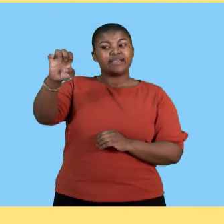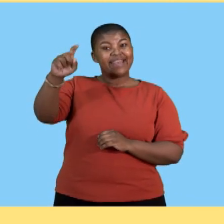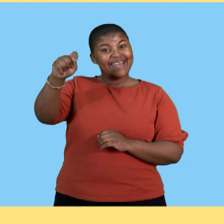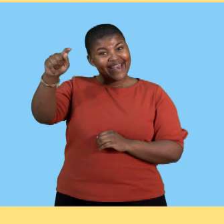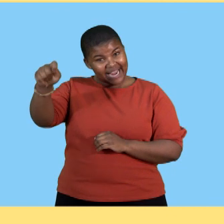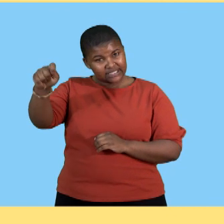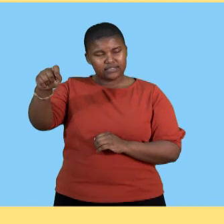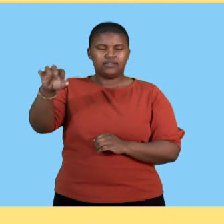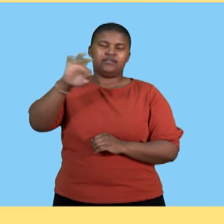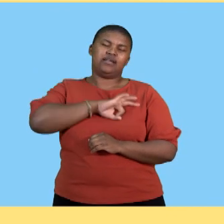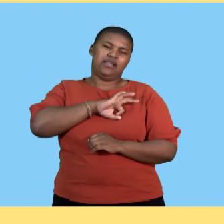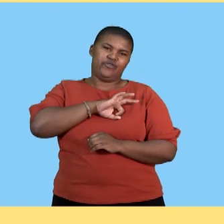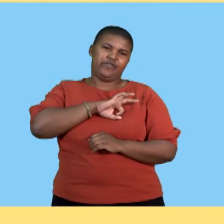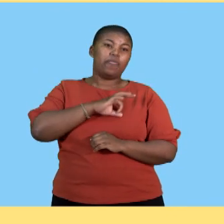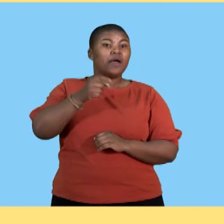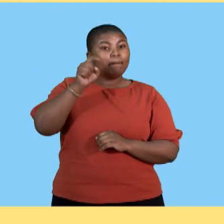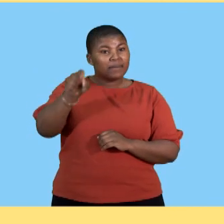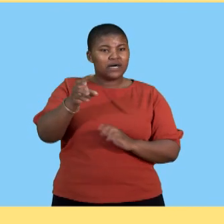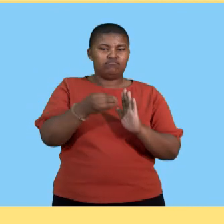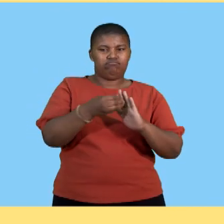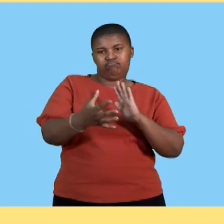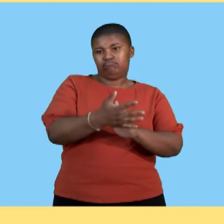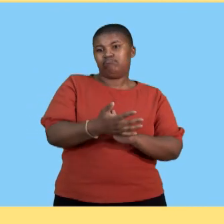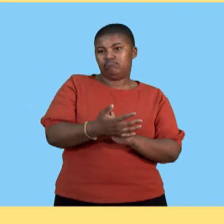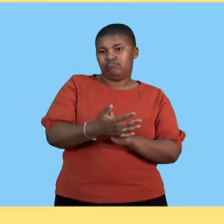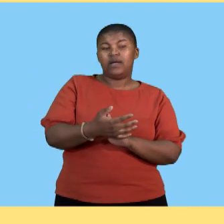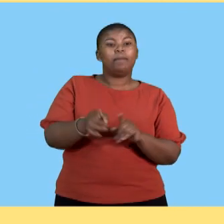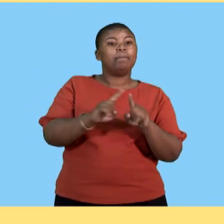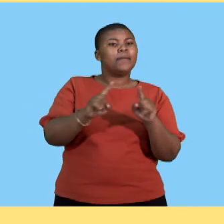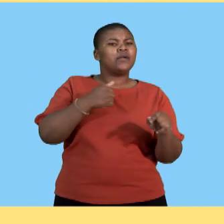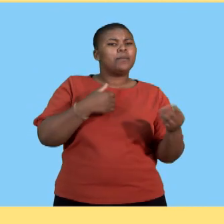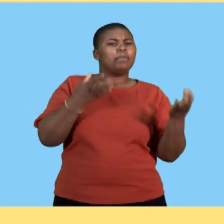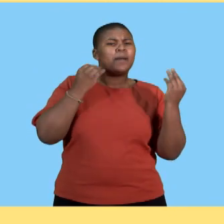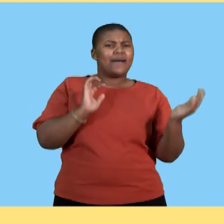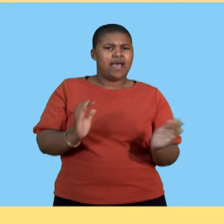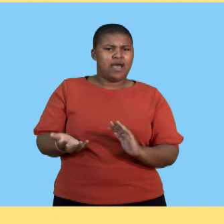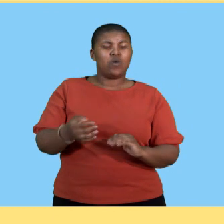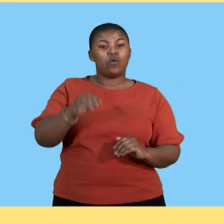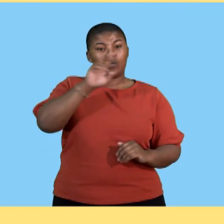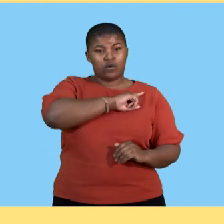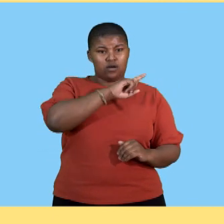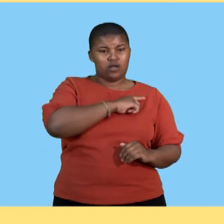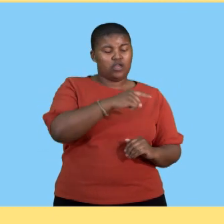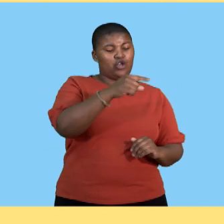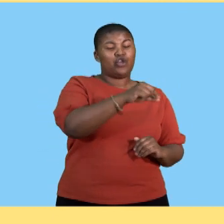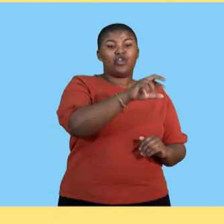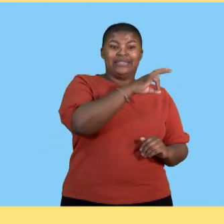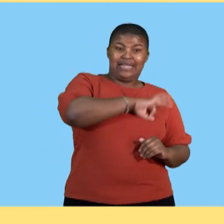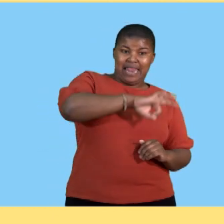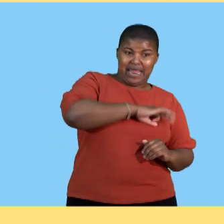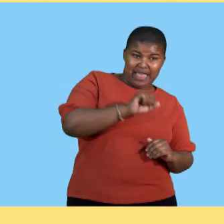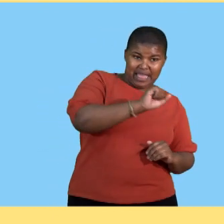salary. So we have to record the net salary. But for us to get net salary, it is gross